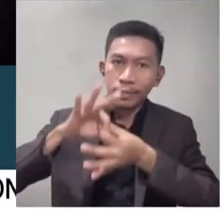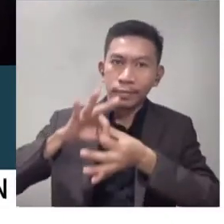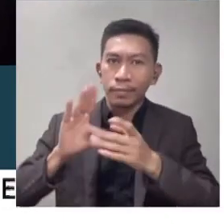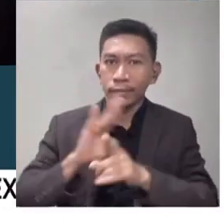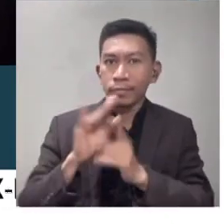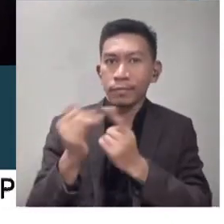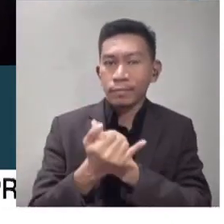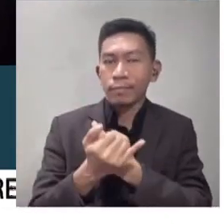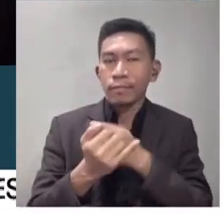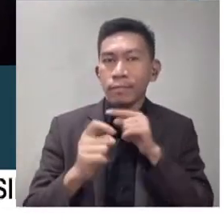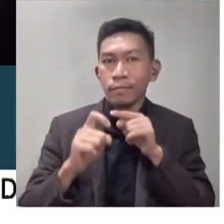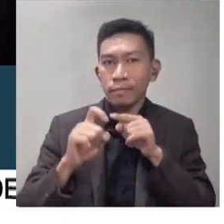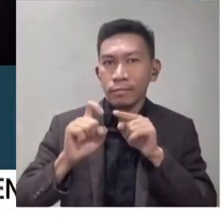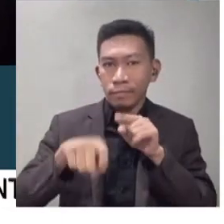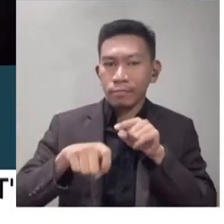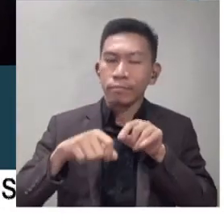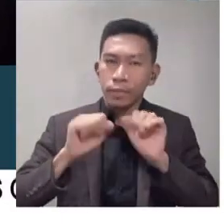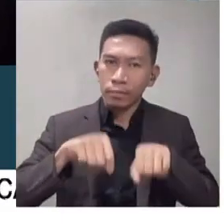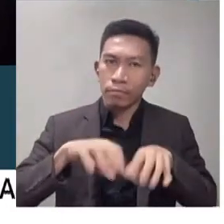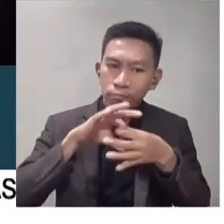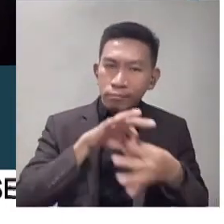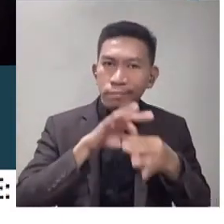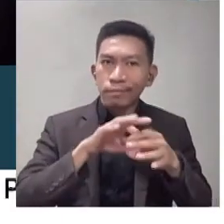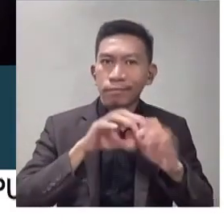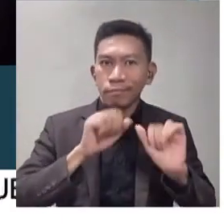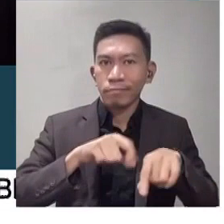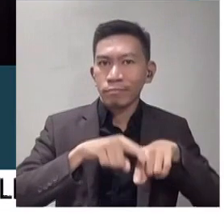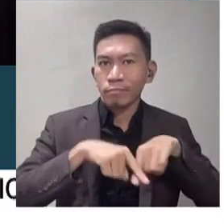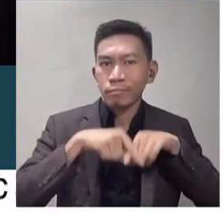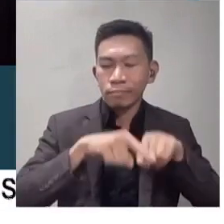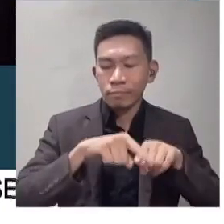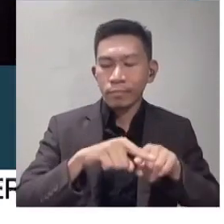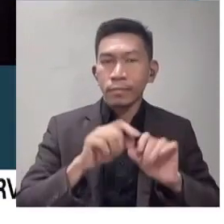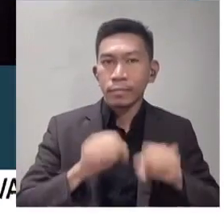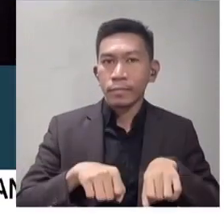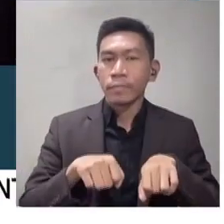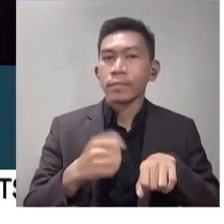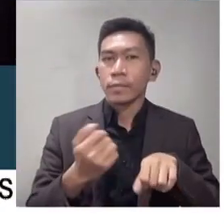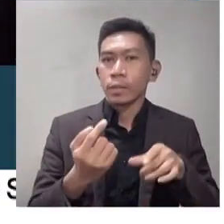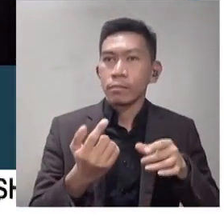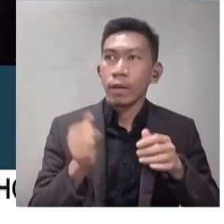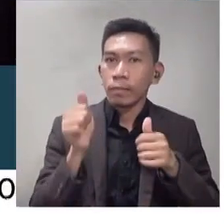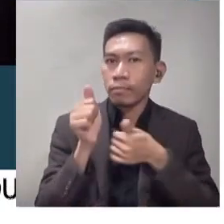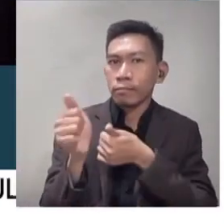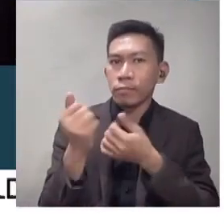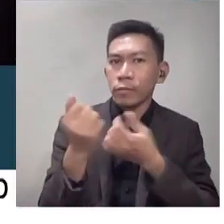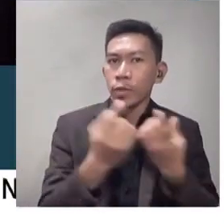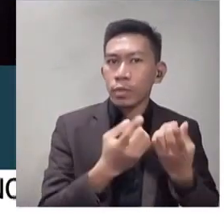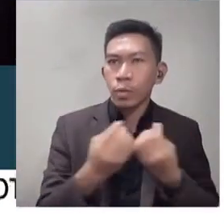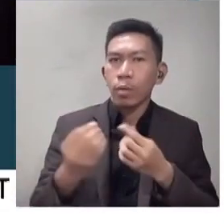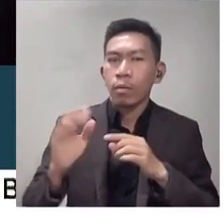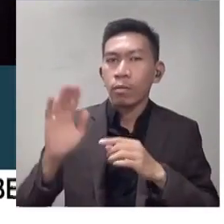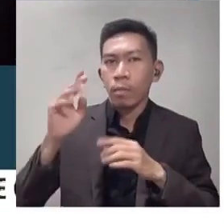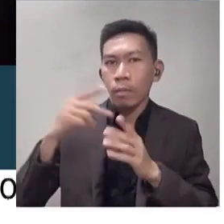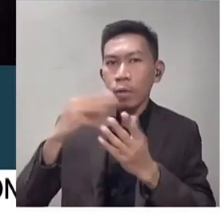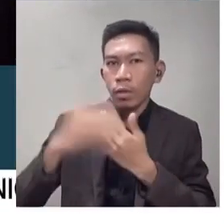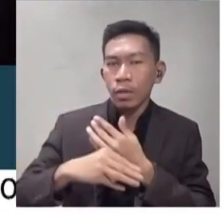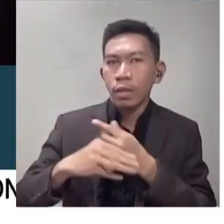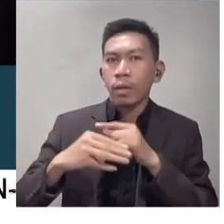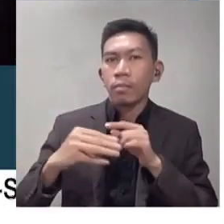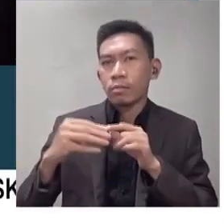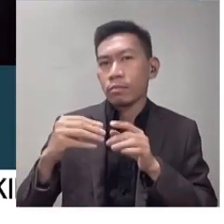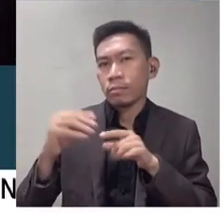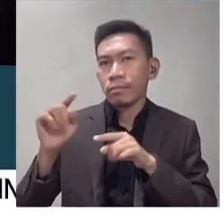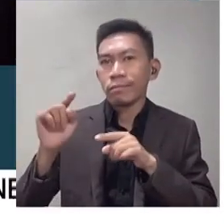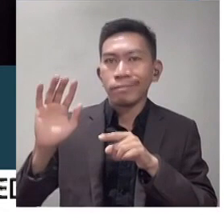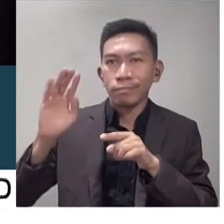we can rely on. They should be able to implement the projects and programs of the local government at the